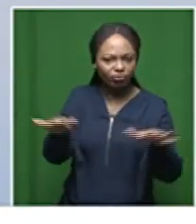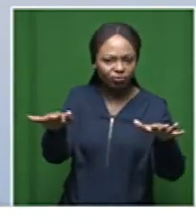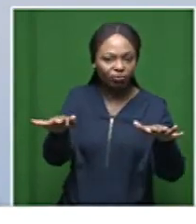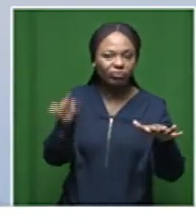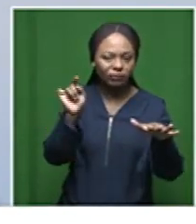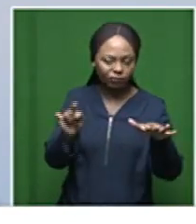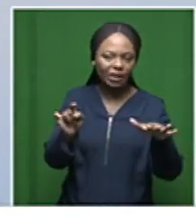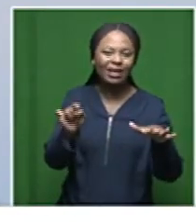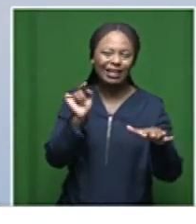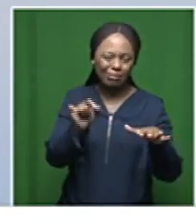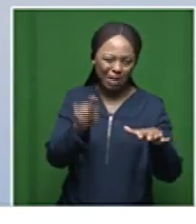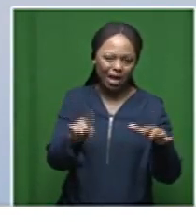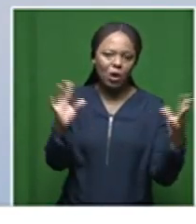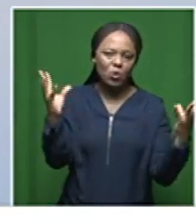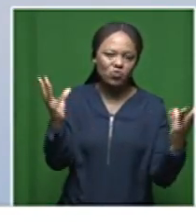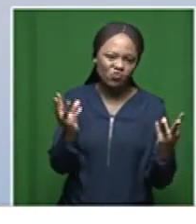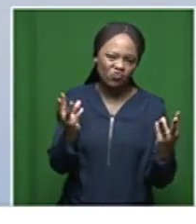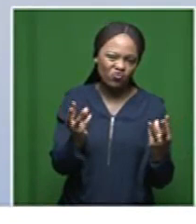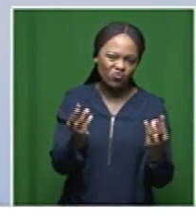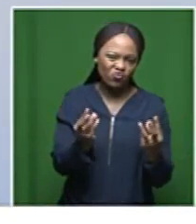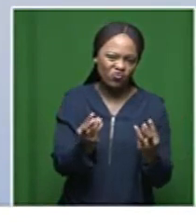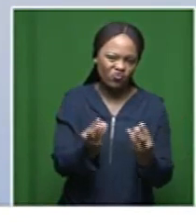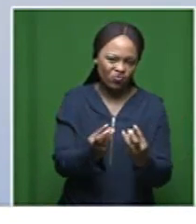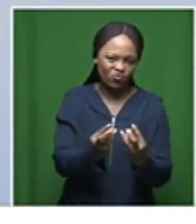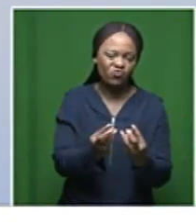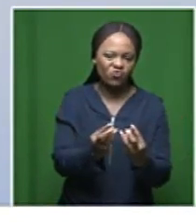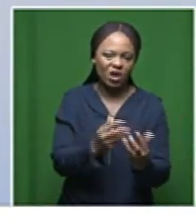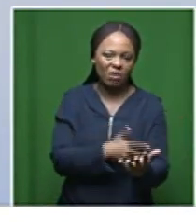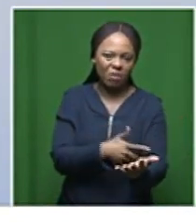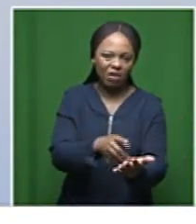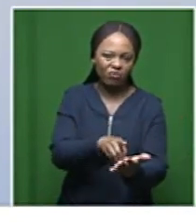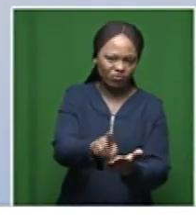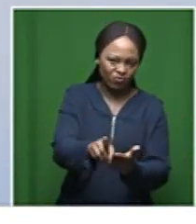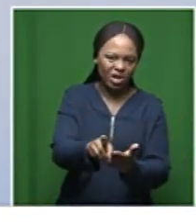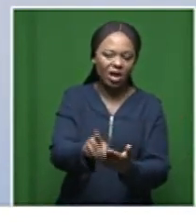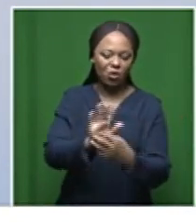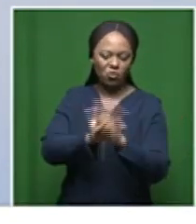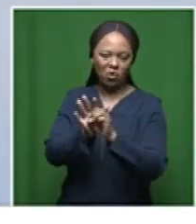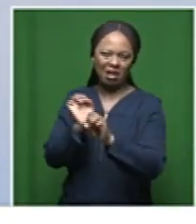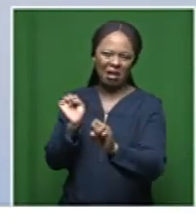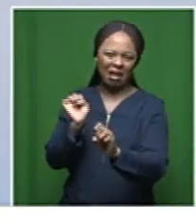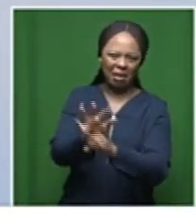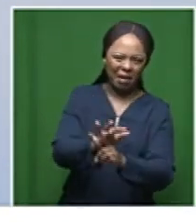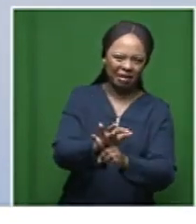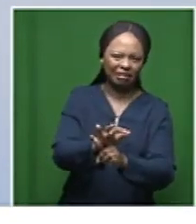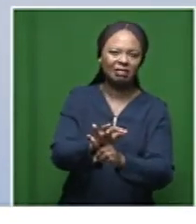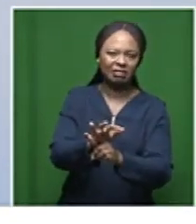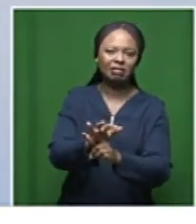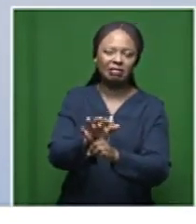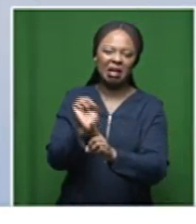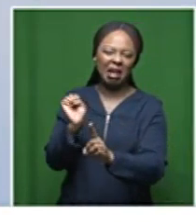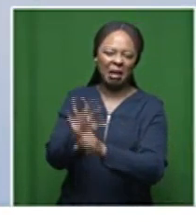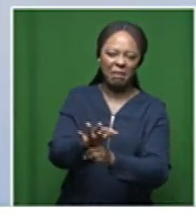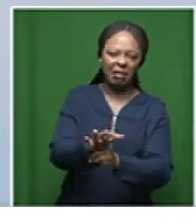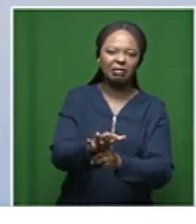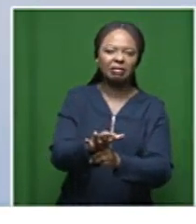country. So we have seen COVID-19 has had quite a bit of an impact on